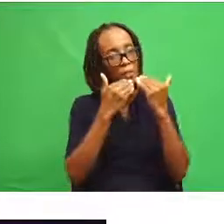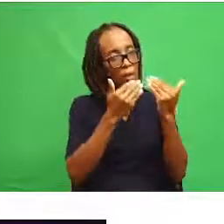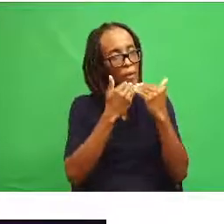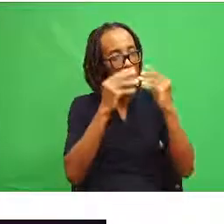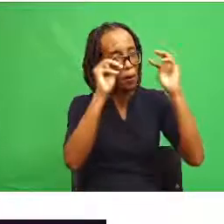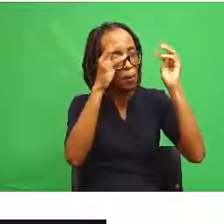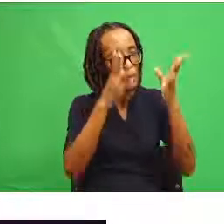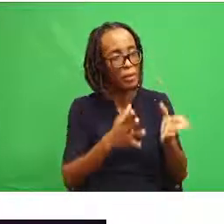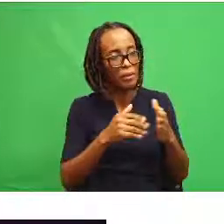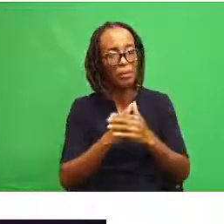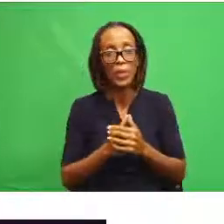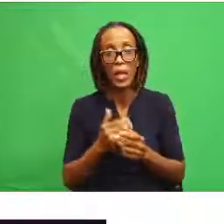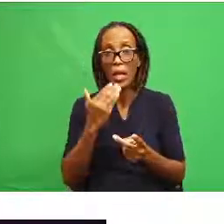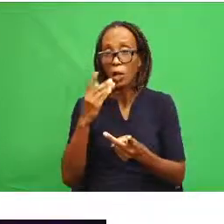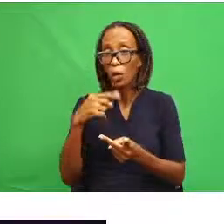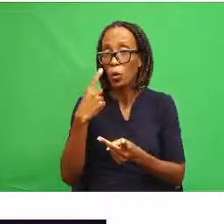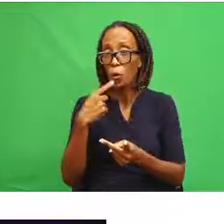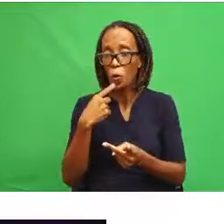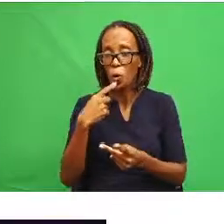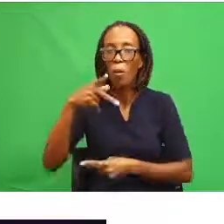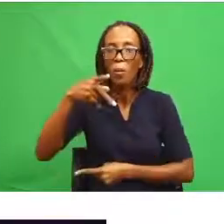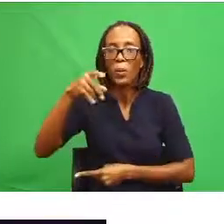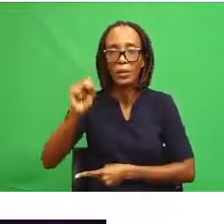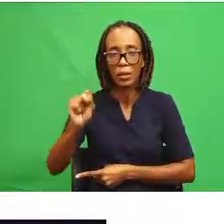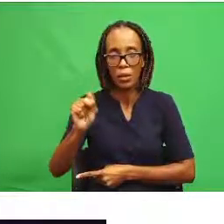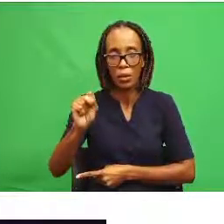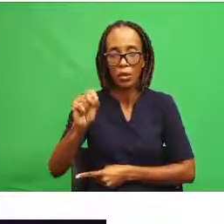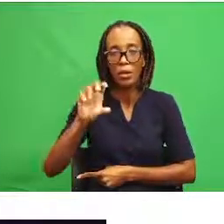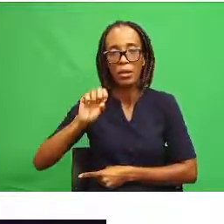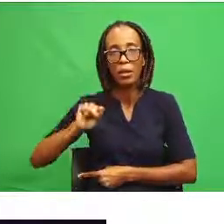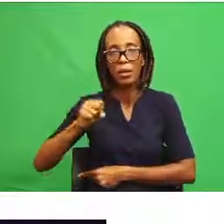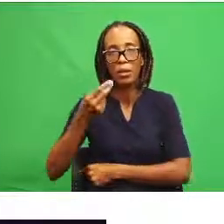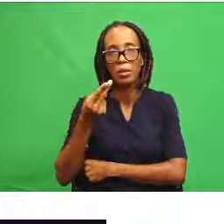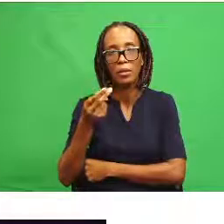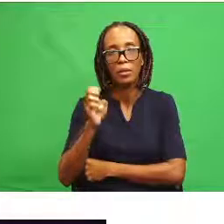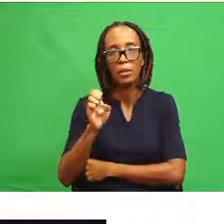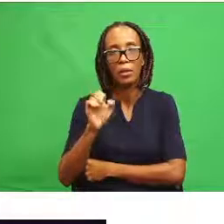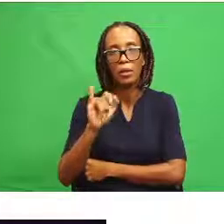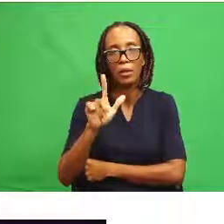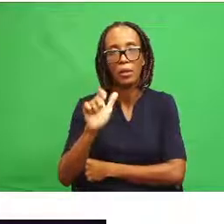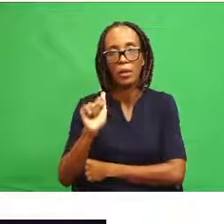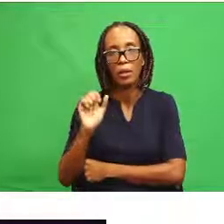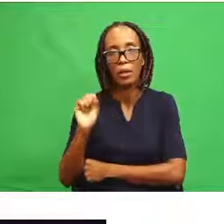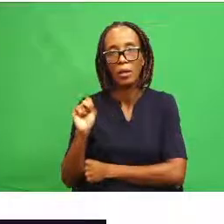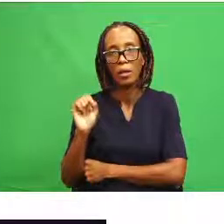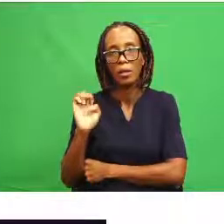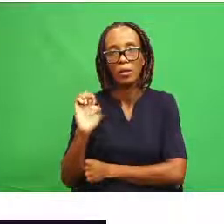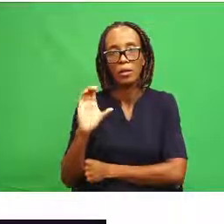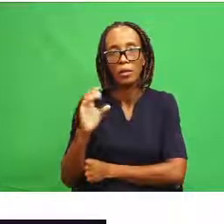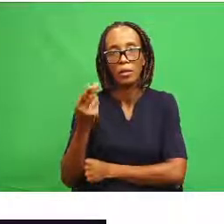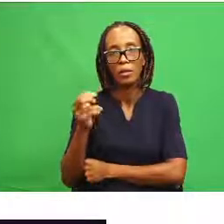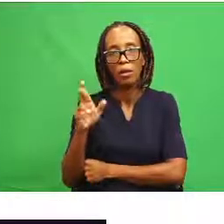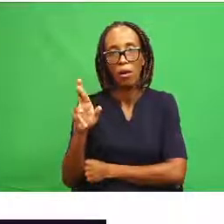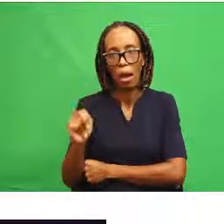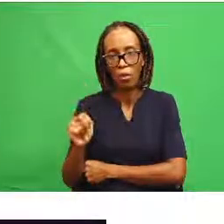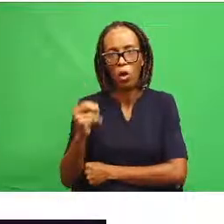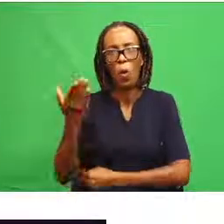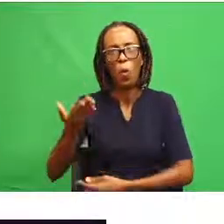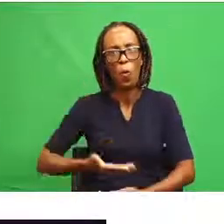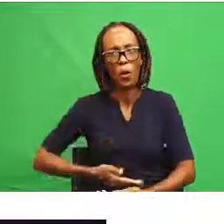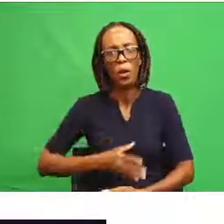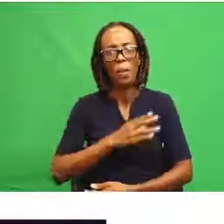you. Thank you to our Permanent Secretary, Ms. Sheila Sicharan, for the warm welcome and for the